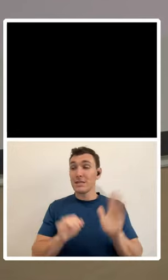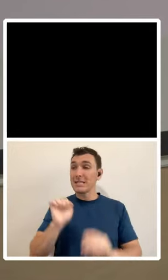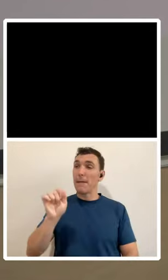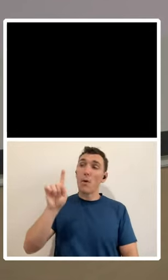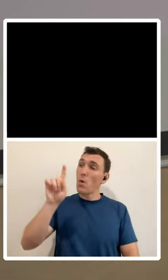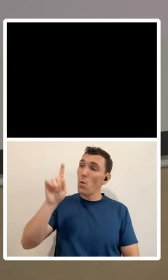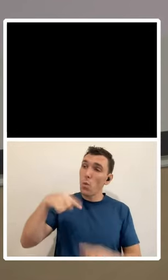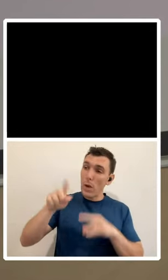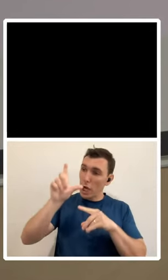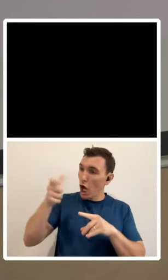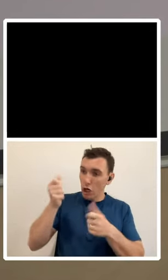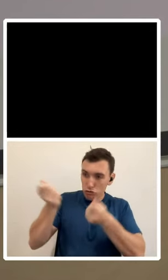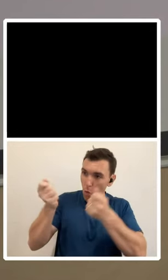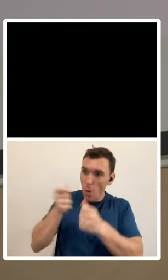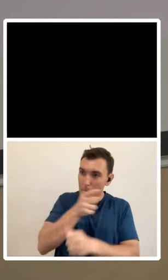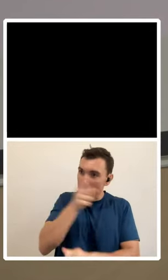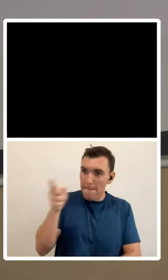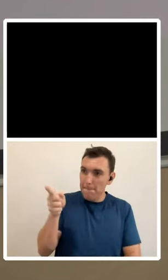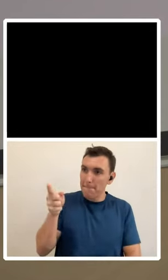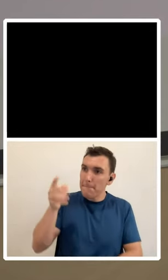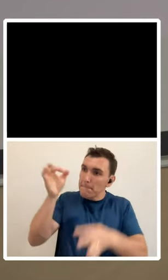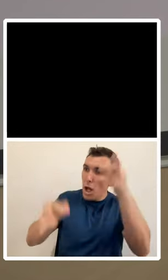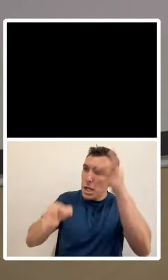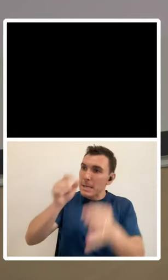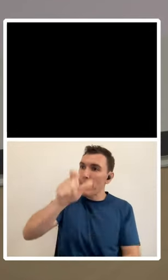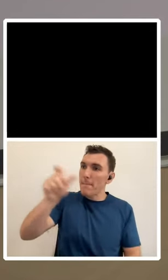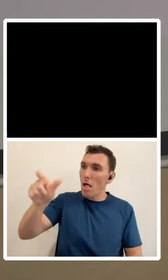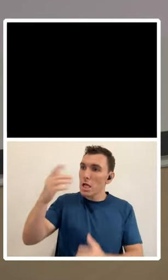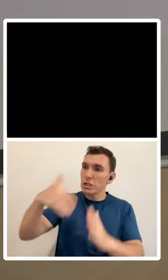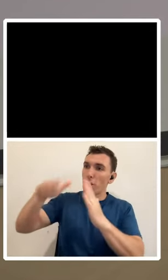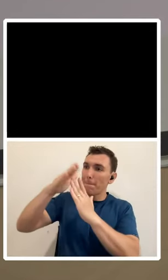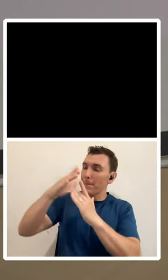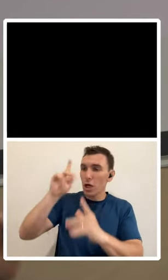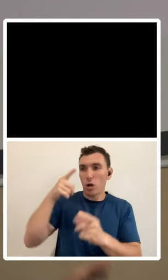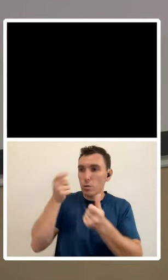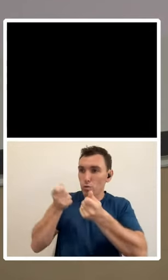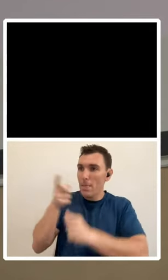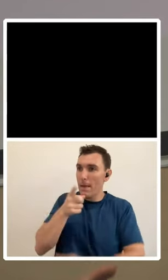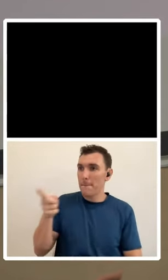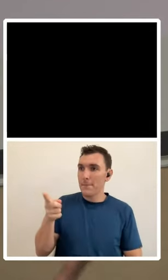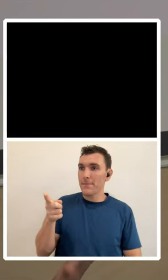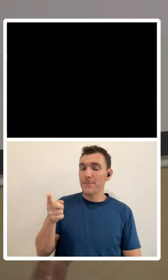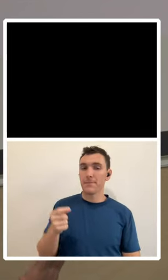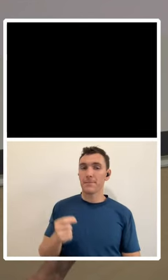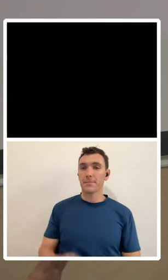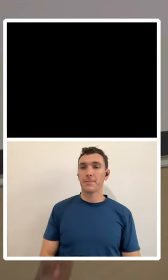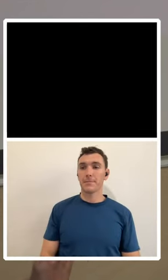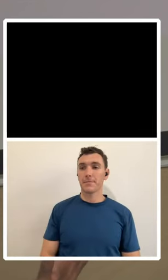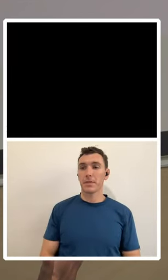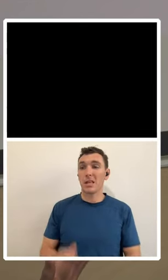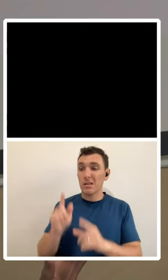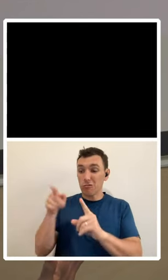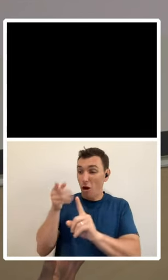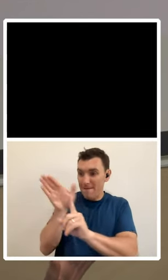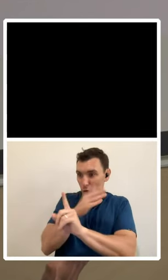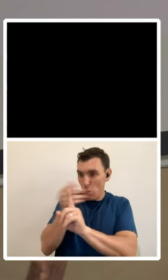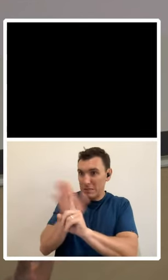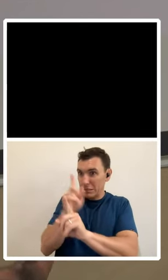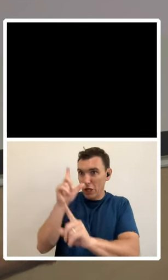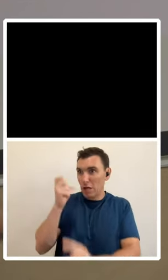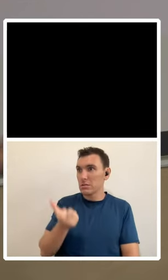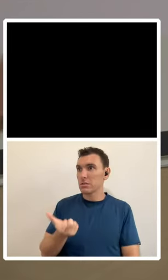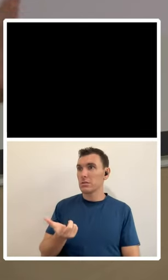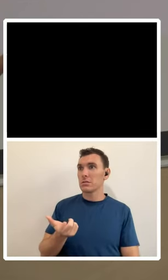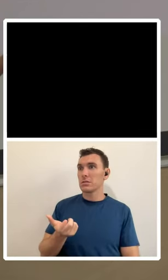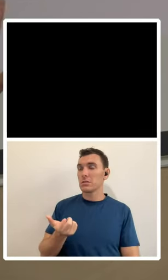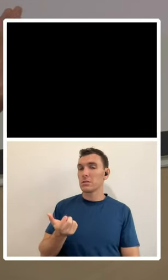and understanding in their communities, their families, their society. Because, listen, don't get me wrong, I know you and I both, we talk to politicians at times, and there